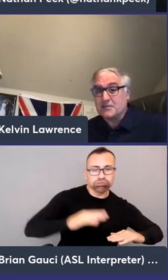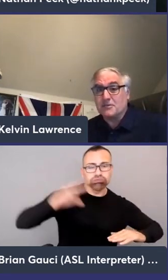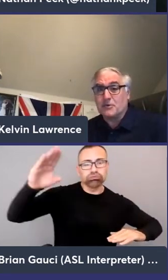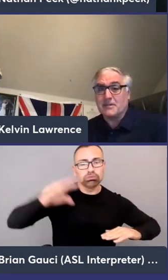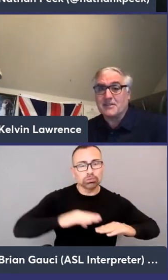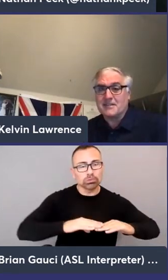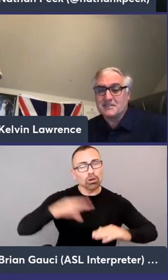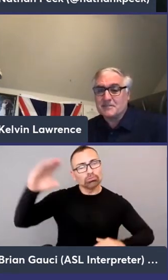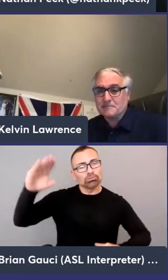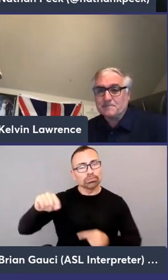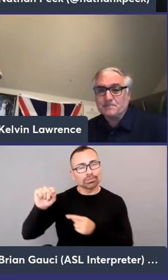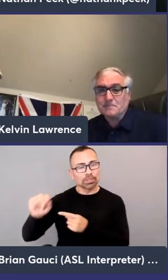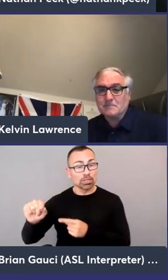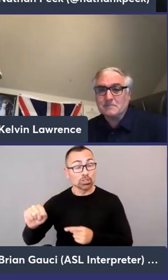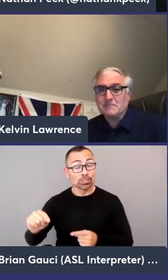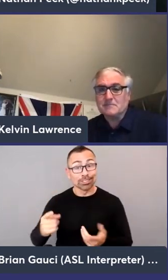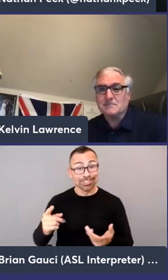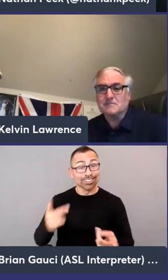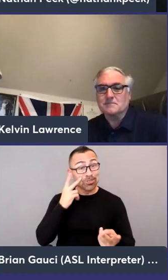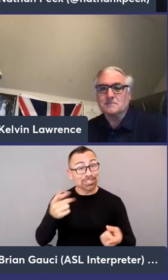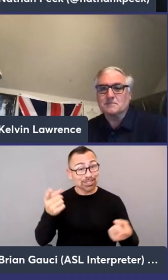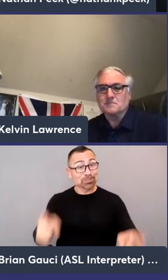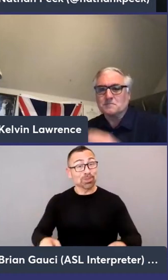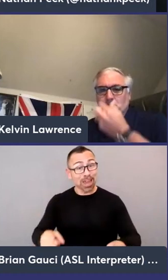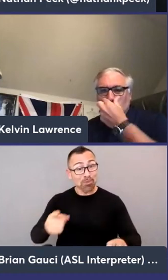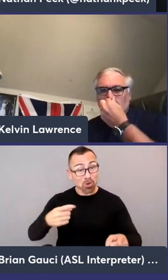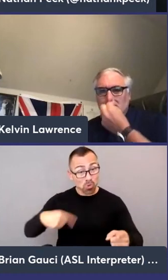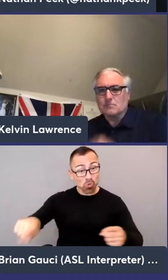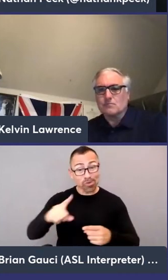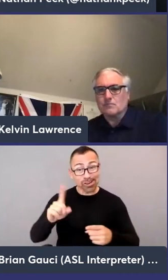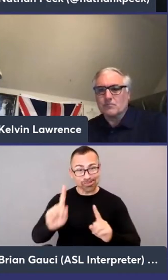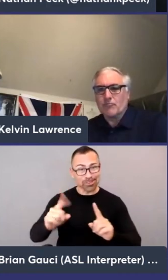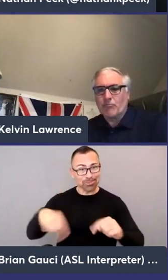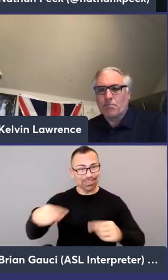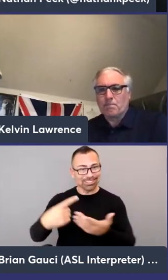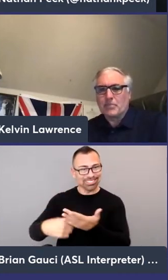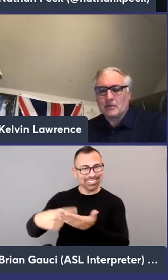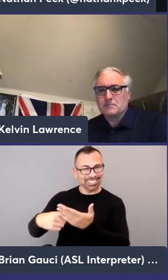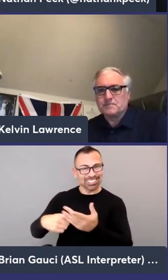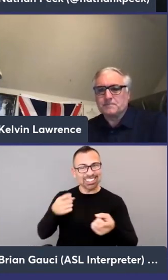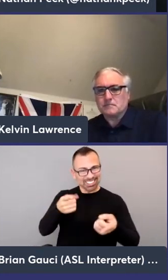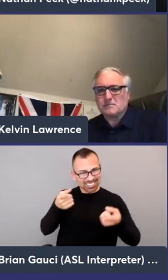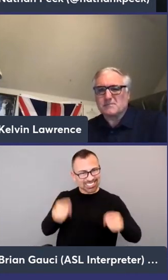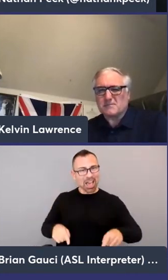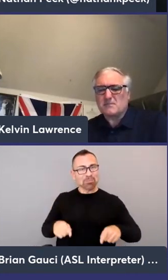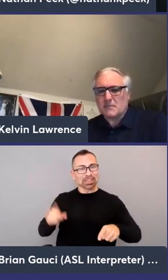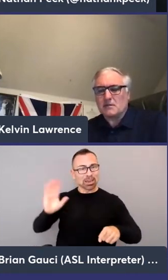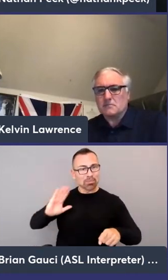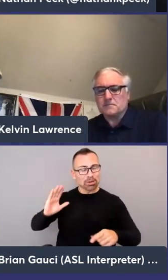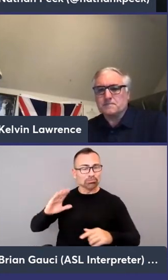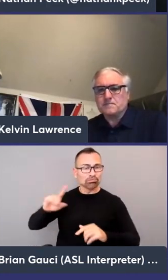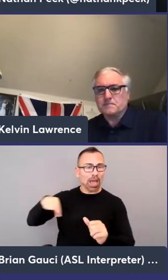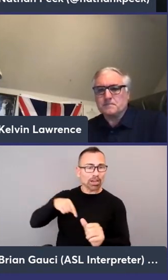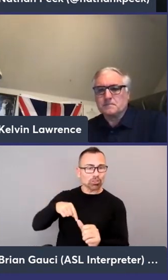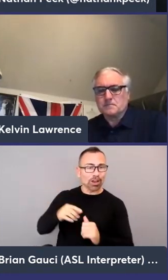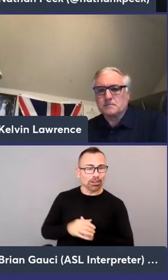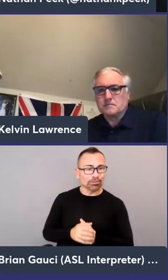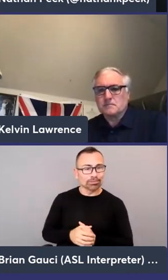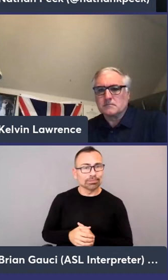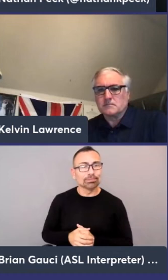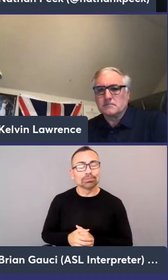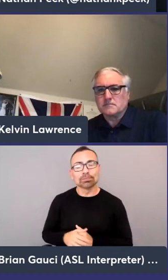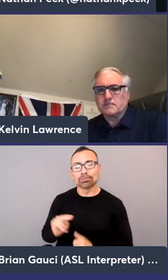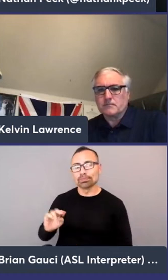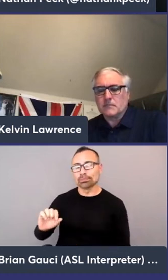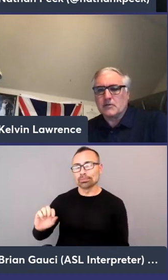loading the data and doing the tests. And I like the fact that it looks like it's really responsive. It looks like it scales up really quickly. So it's not like I